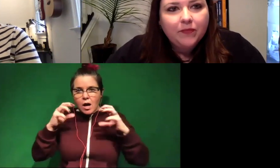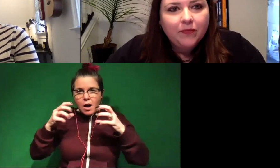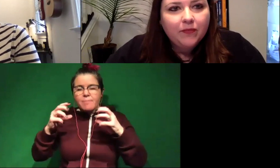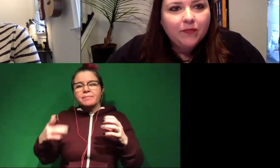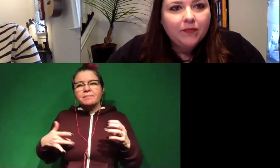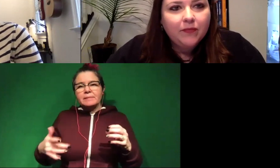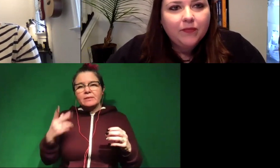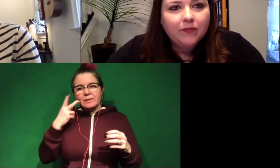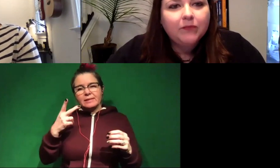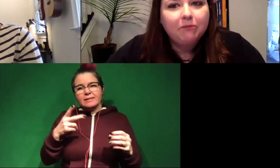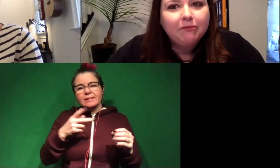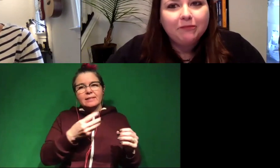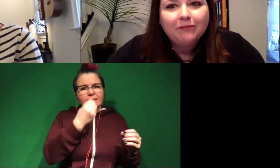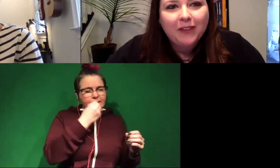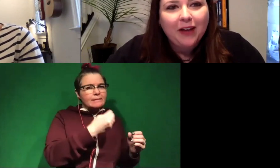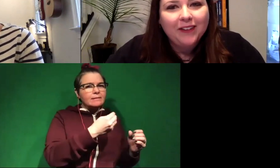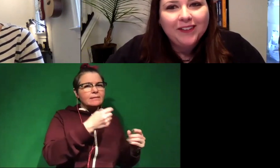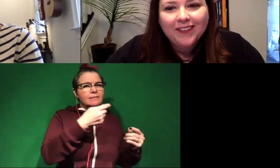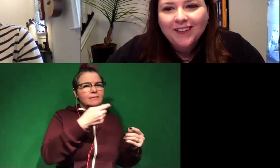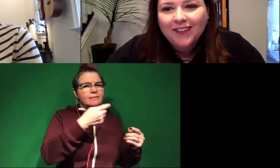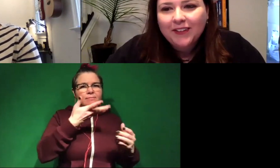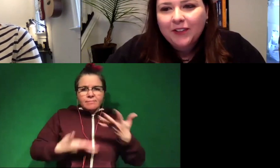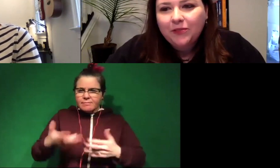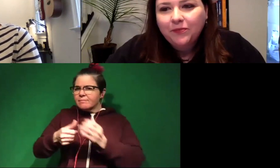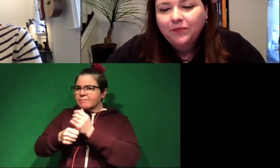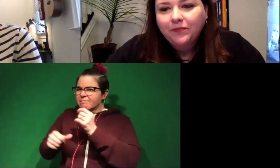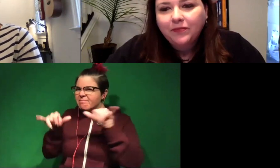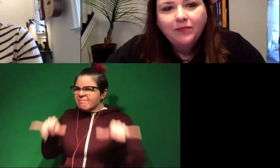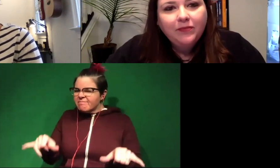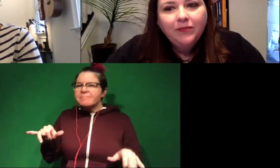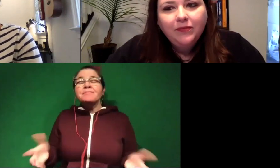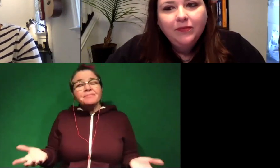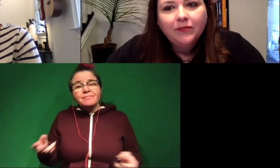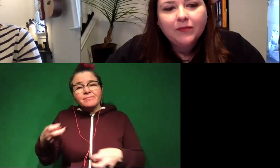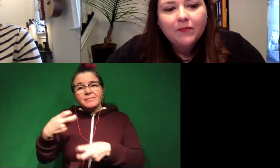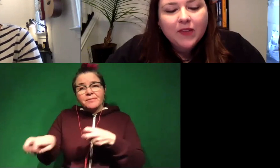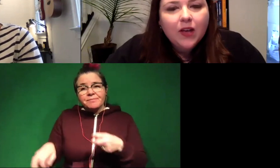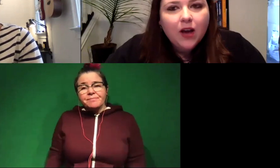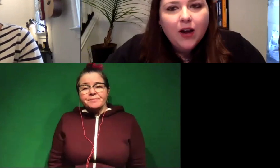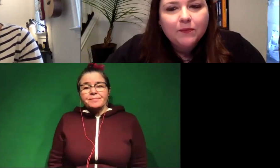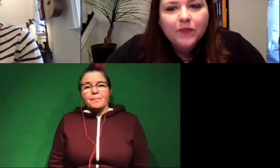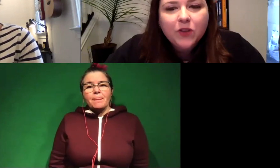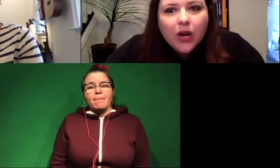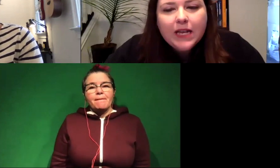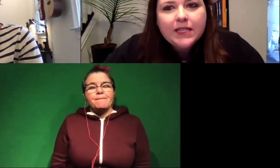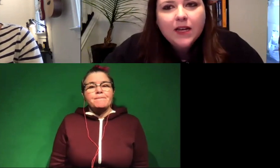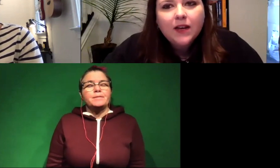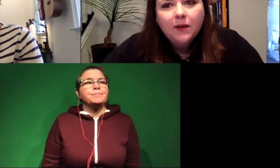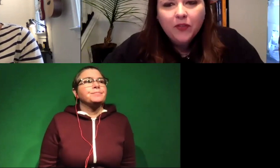probably see it come out in your poop. But even the toughest microbes, it's a tough one to digest.